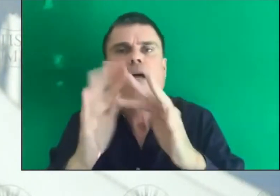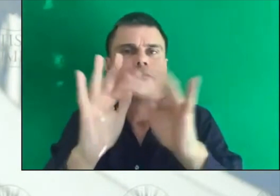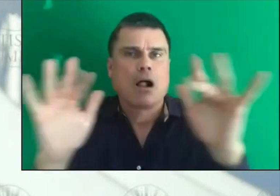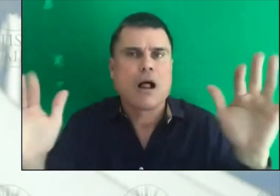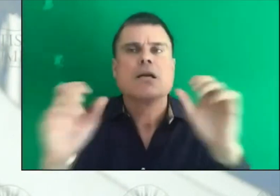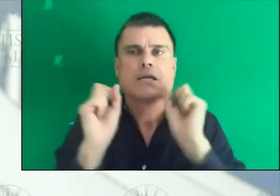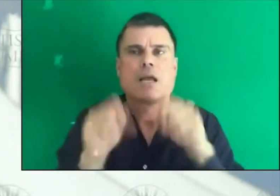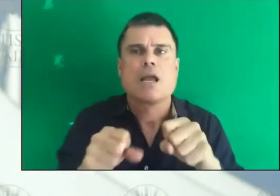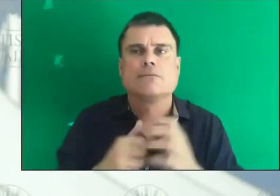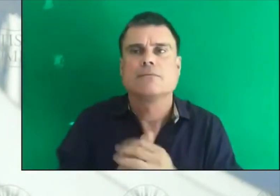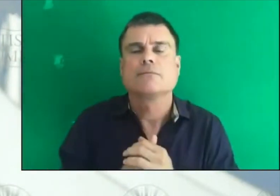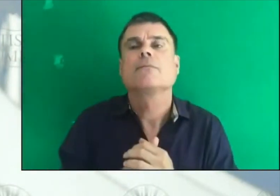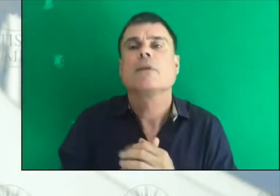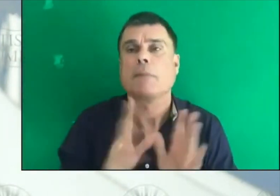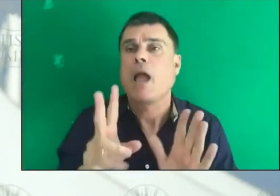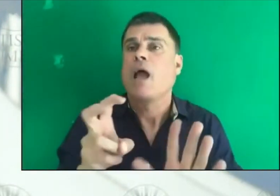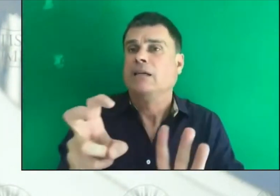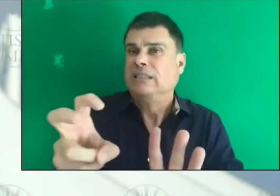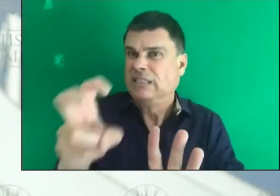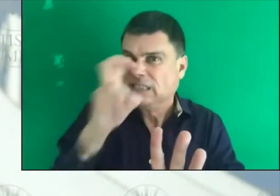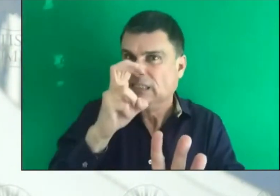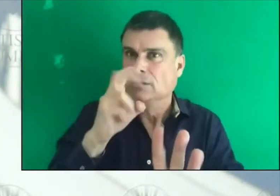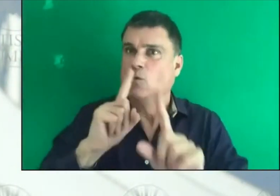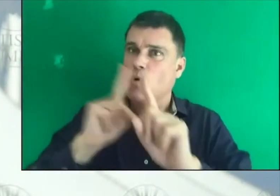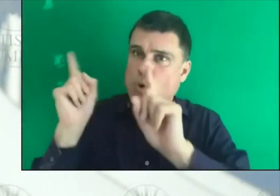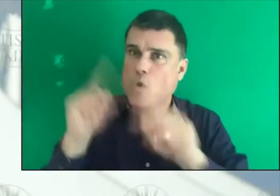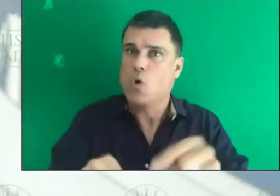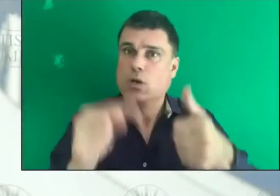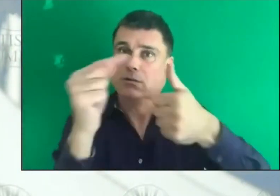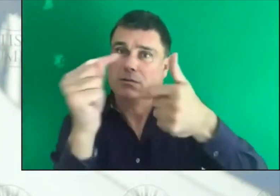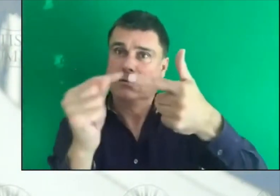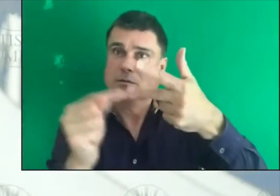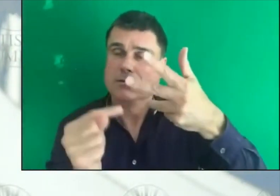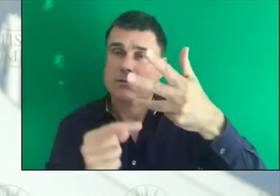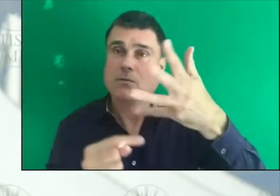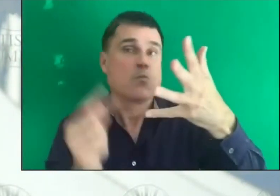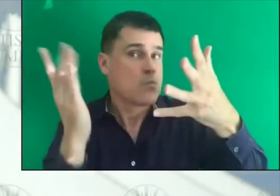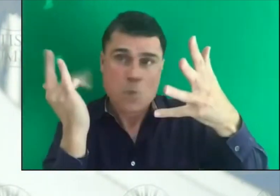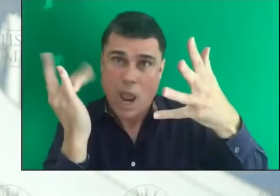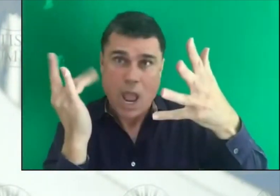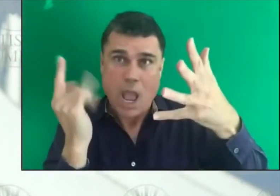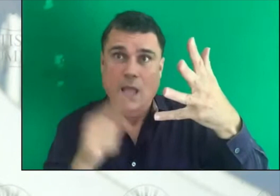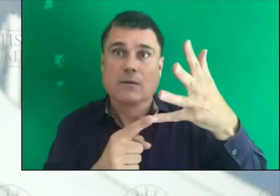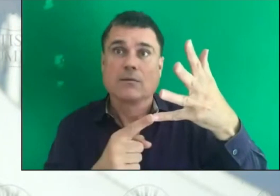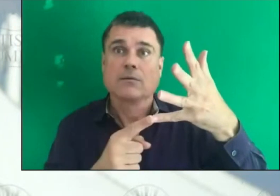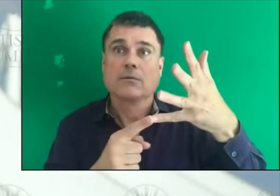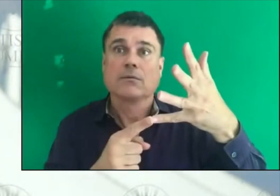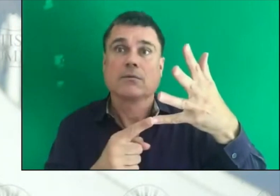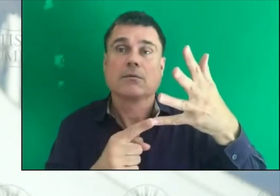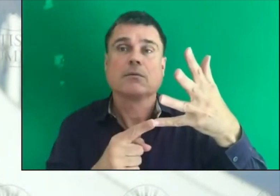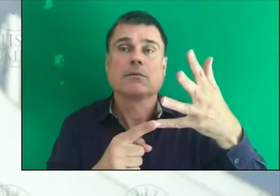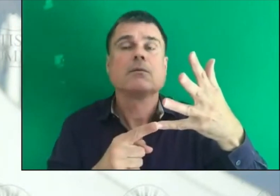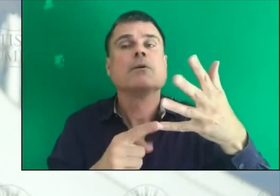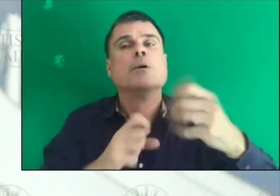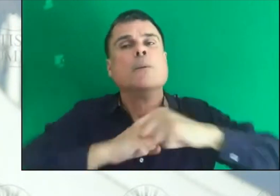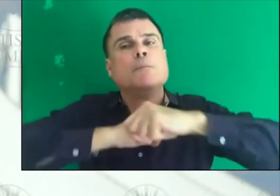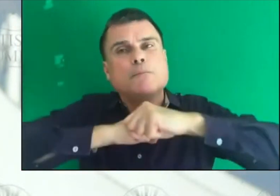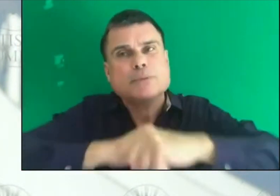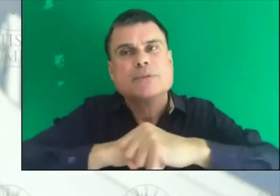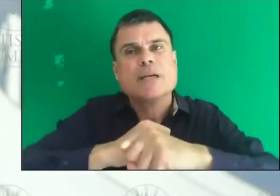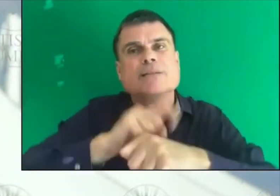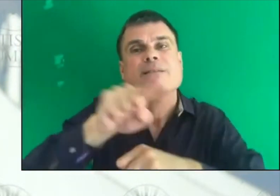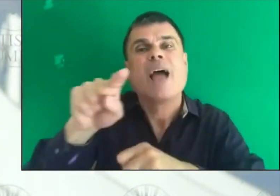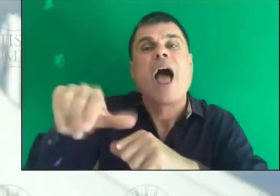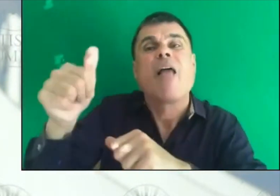do, is to reach out to people via phone, via FaceTime, people who might be in the circumstances